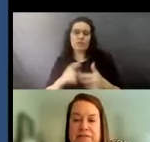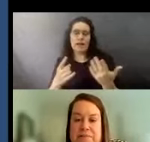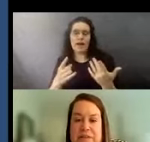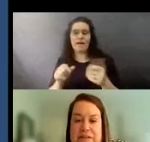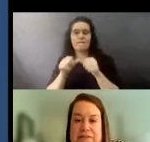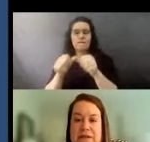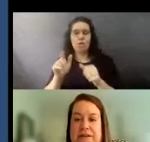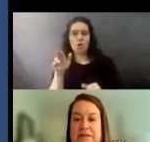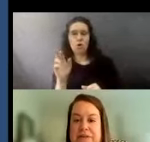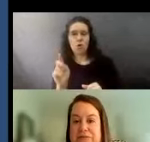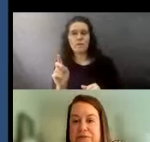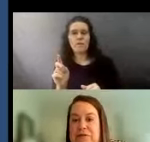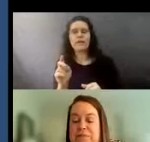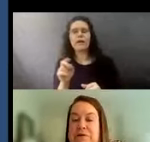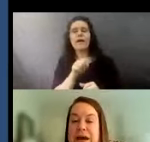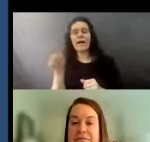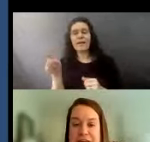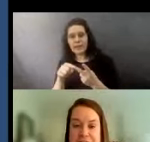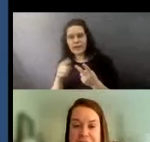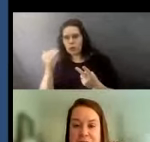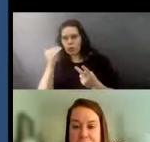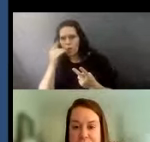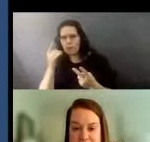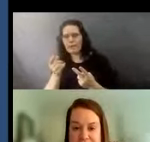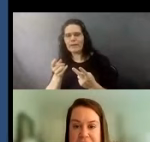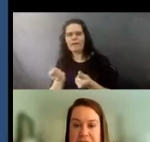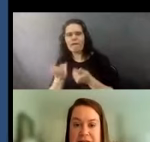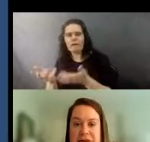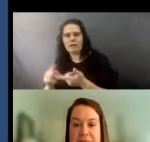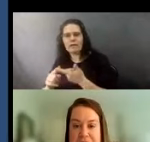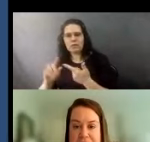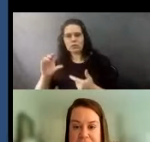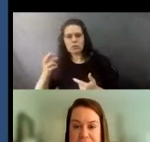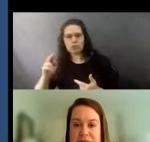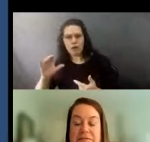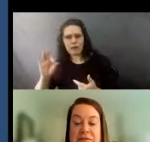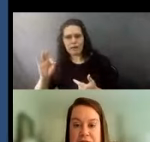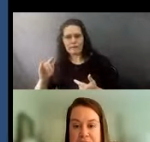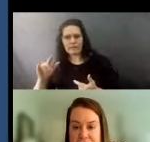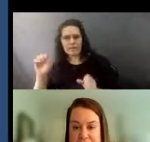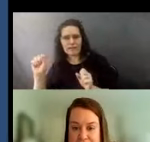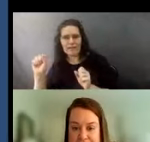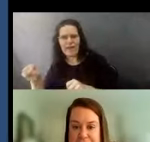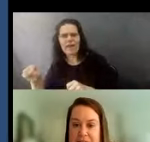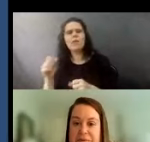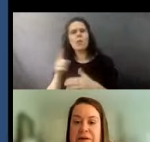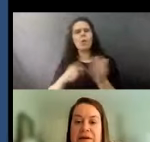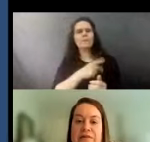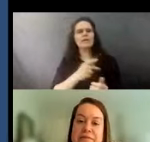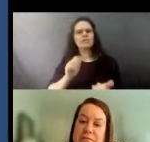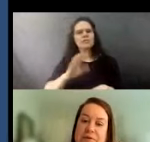can some of these individuals learn about navigating the workplace and the accommodations living with a chronic disease